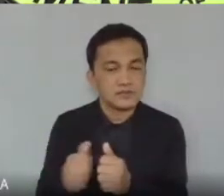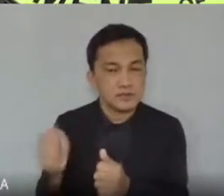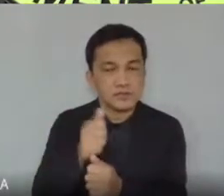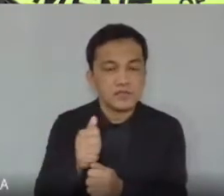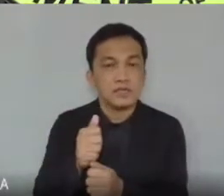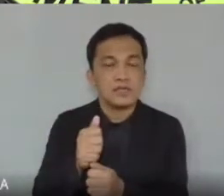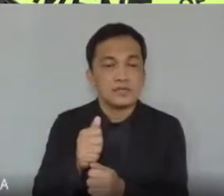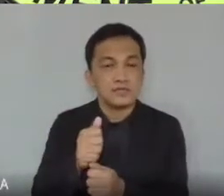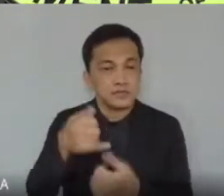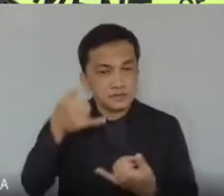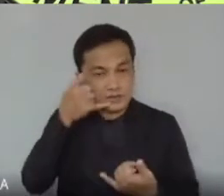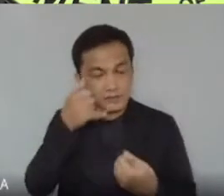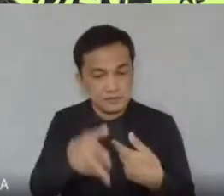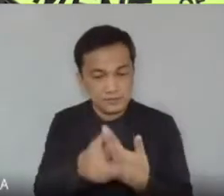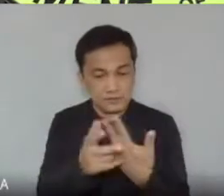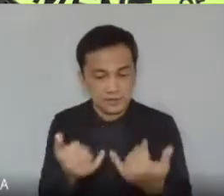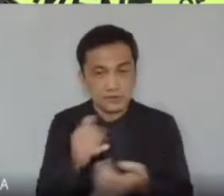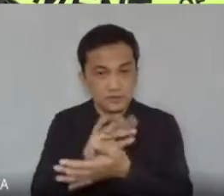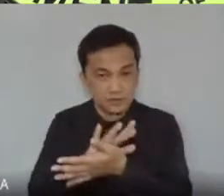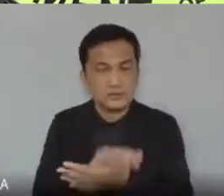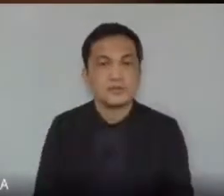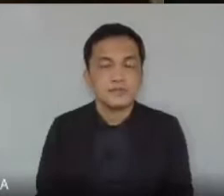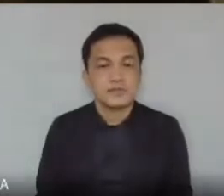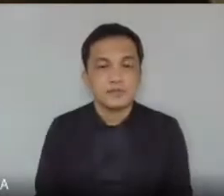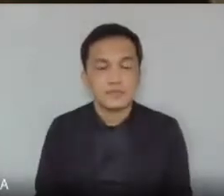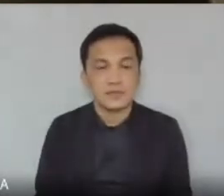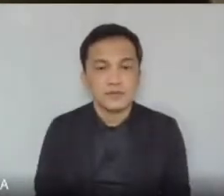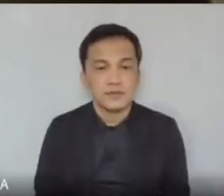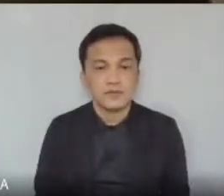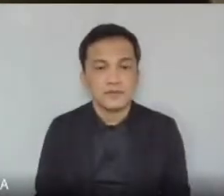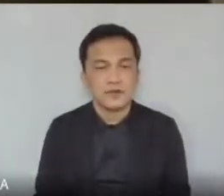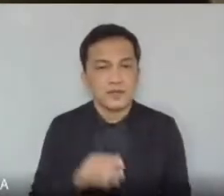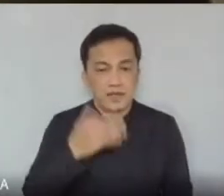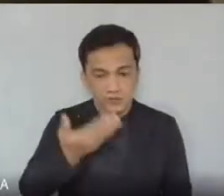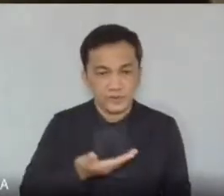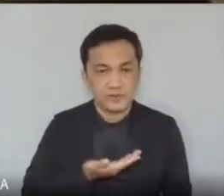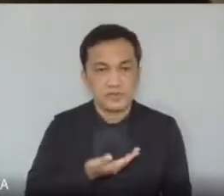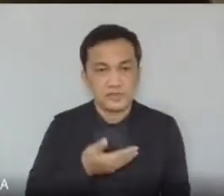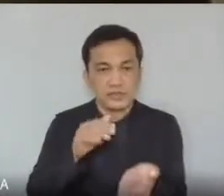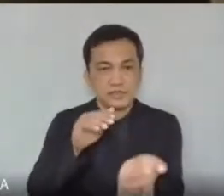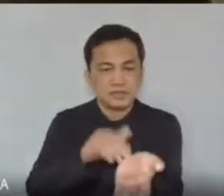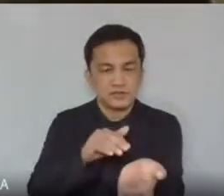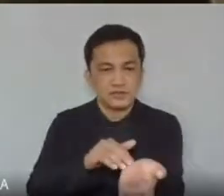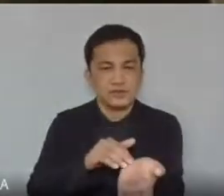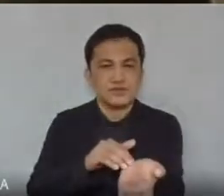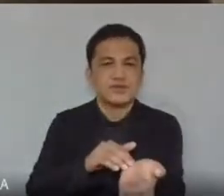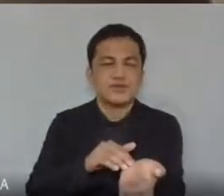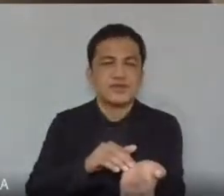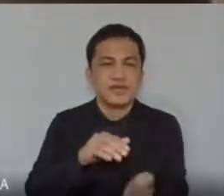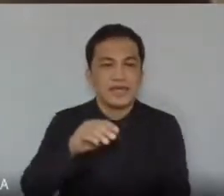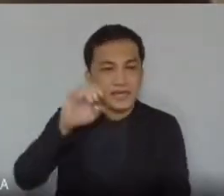Thank you, Charity. Good morning, everyone. Good morning, Portia, for being moderators to